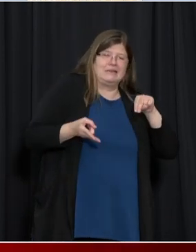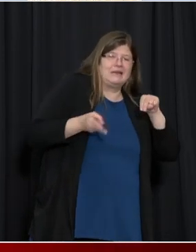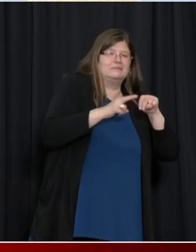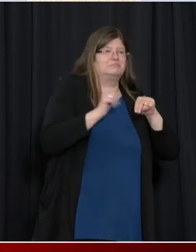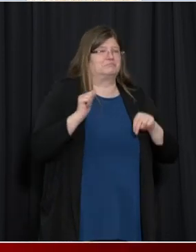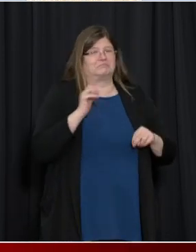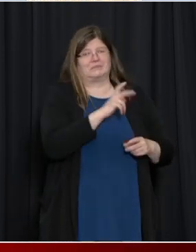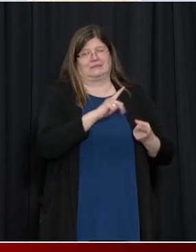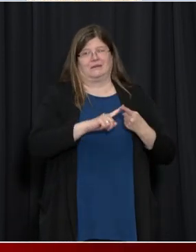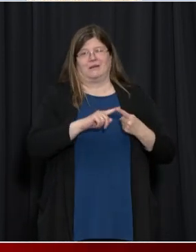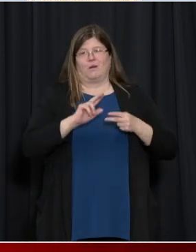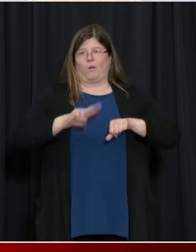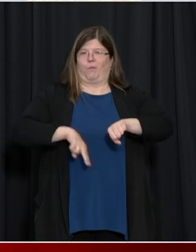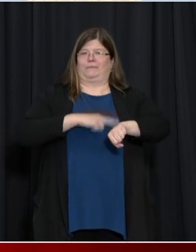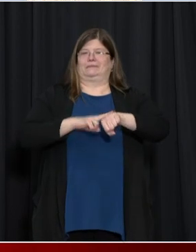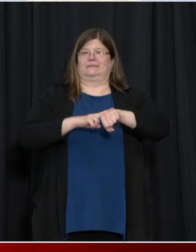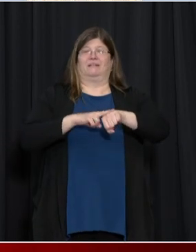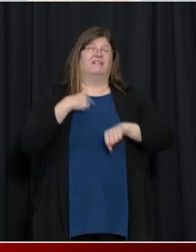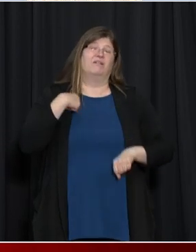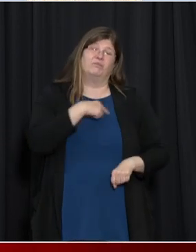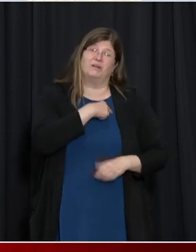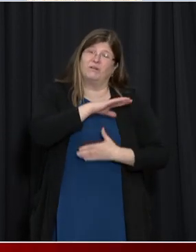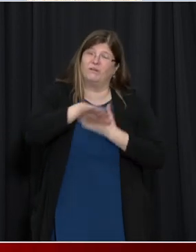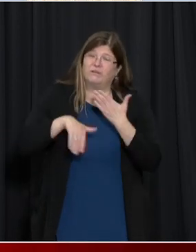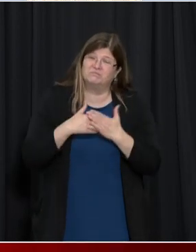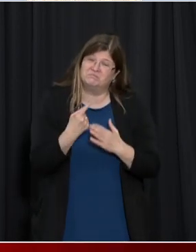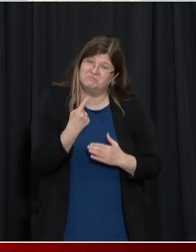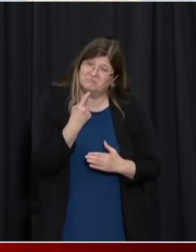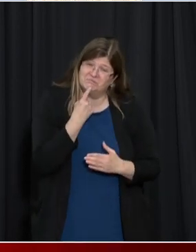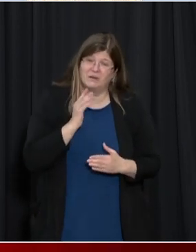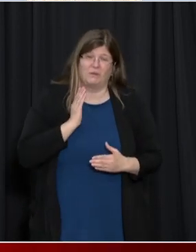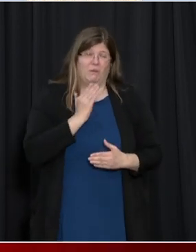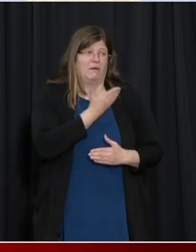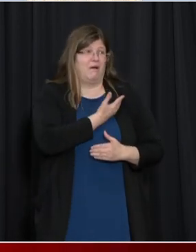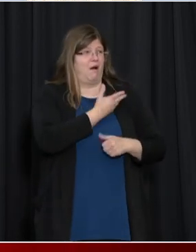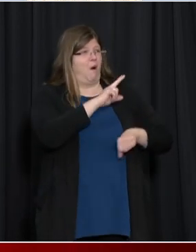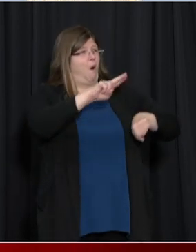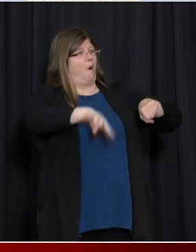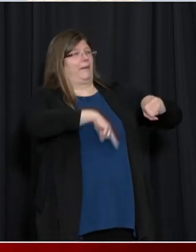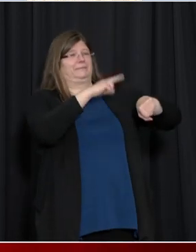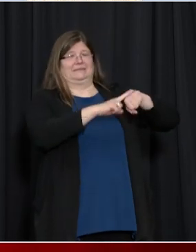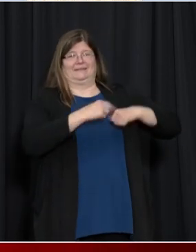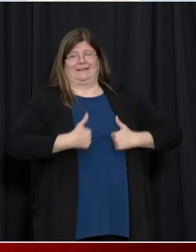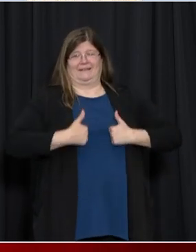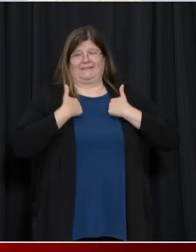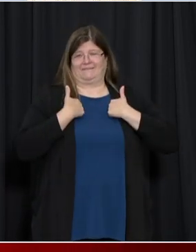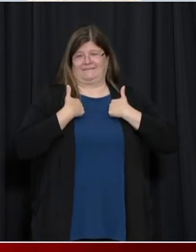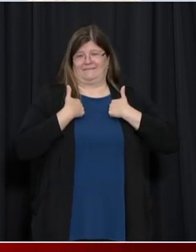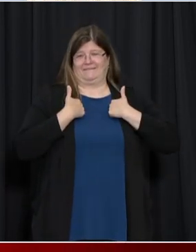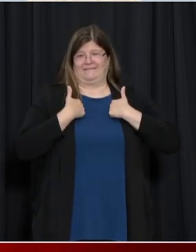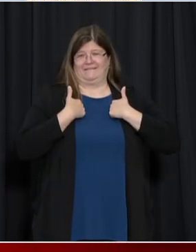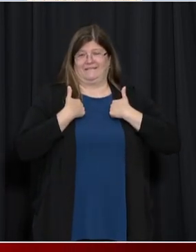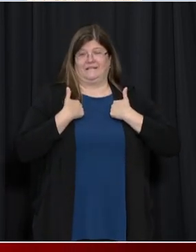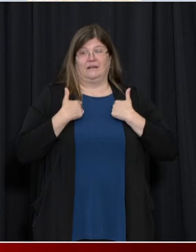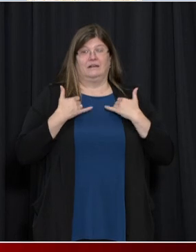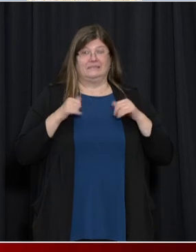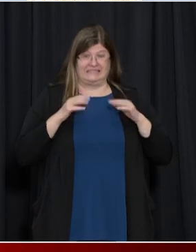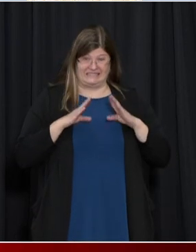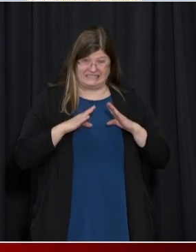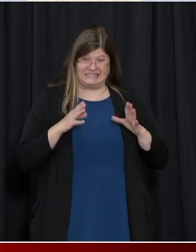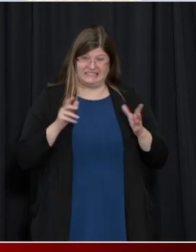to. And staying open and being able to manage this virus means we all have to do our